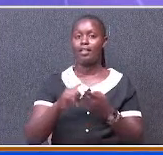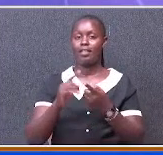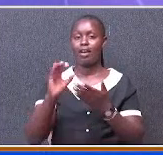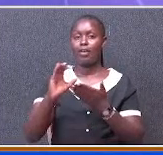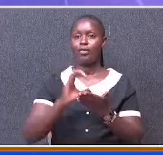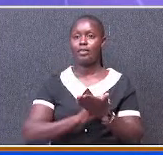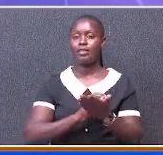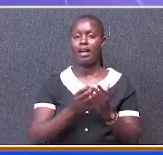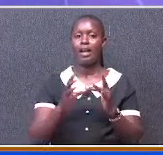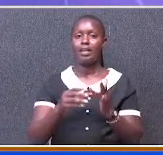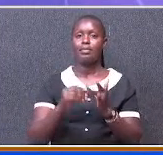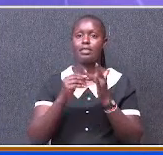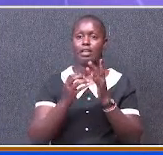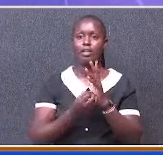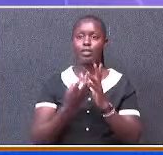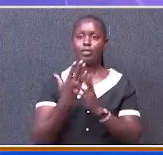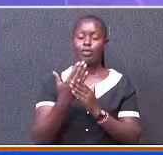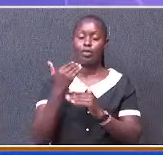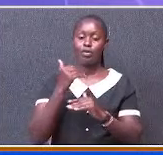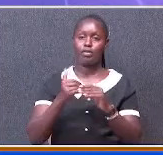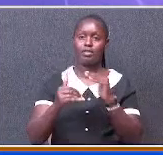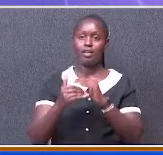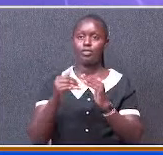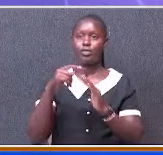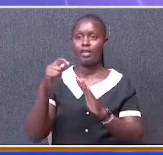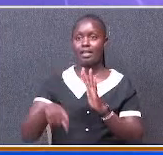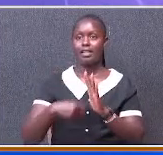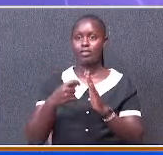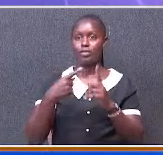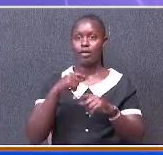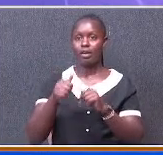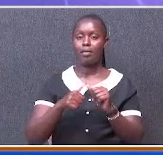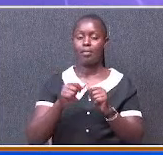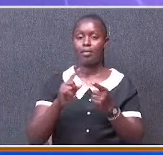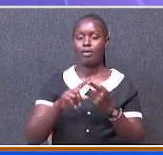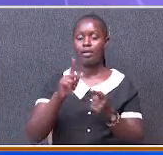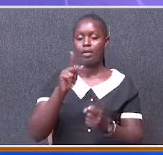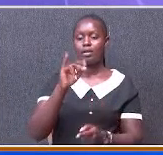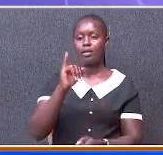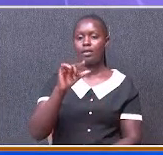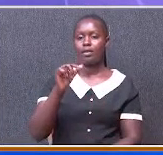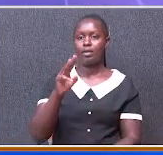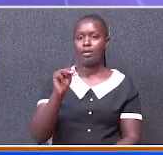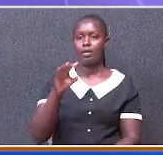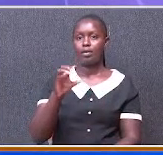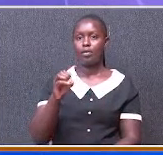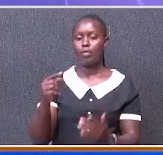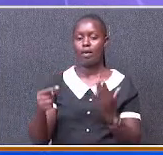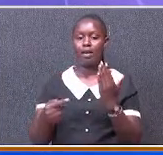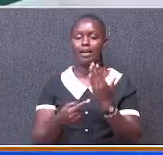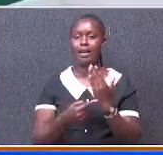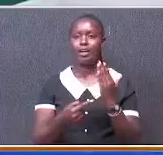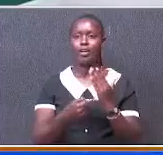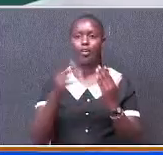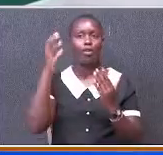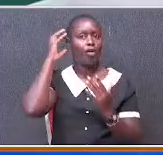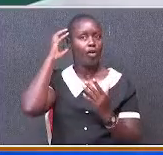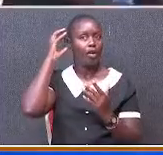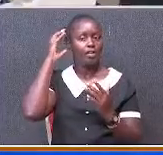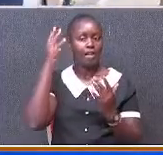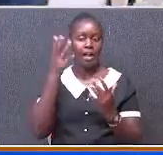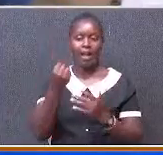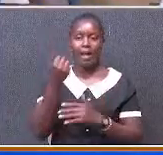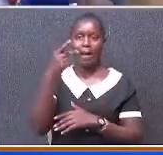growing construction industry. Speaking during the grand opening of Kigumo Technical Training College in Murang'a County, Kigumo Member of